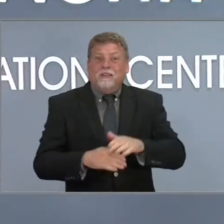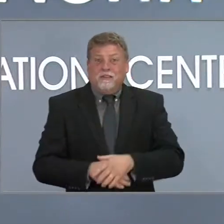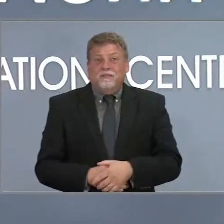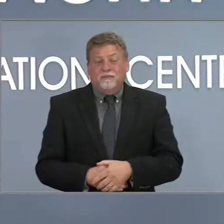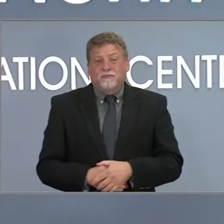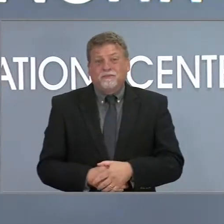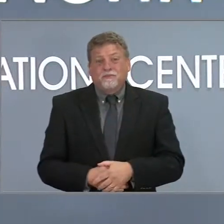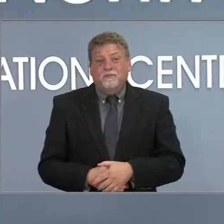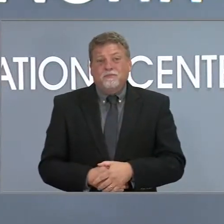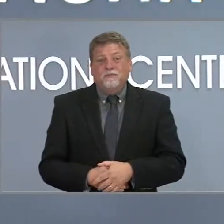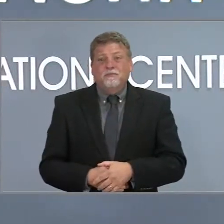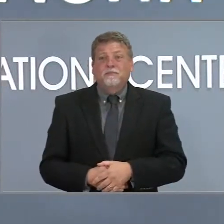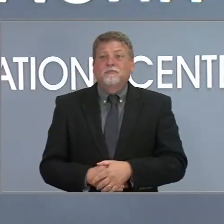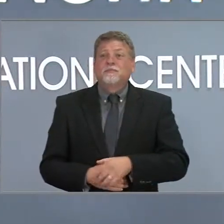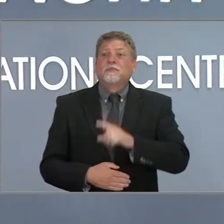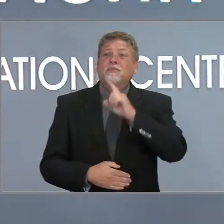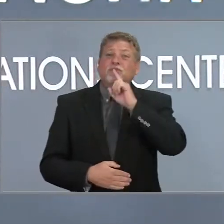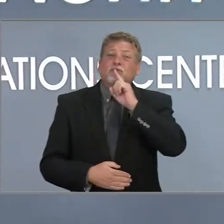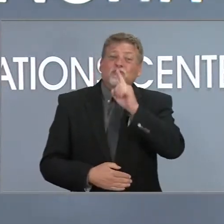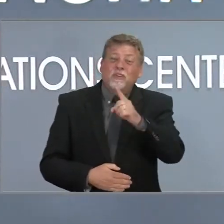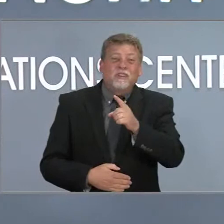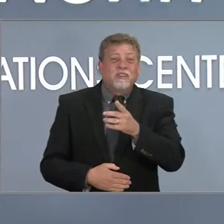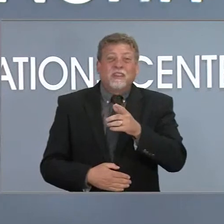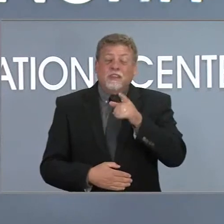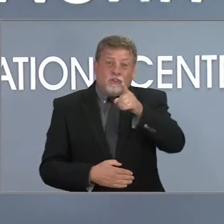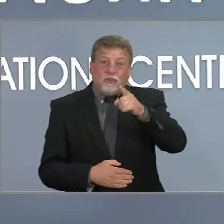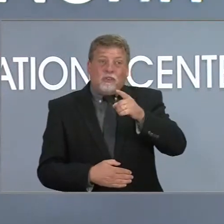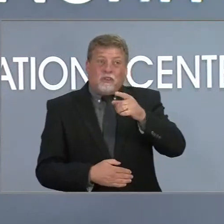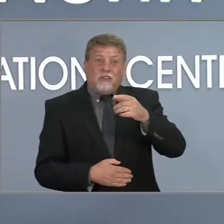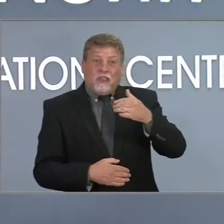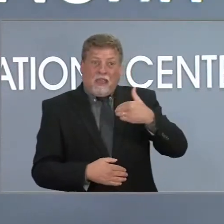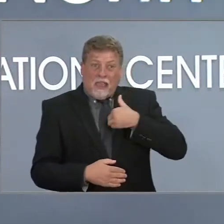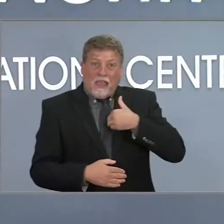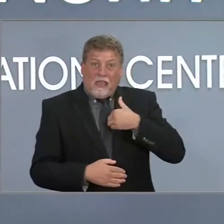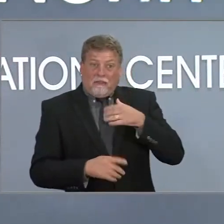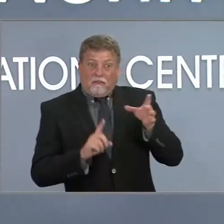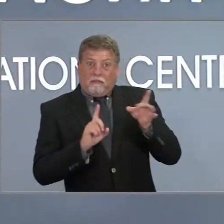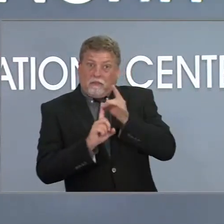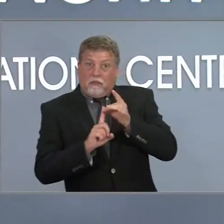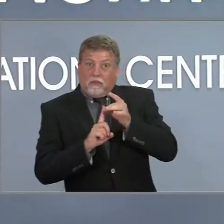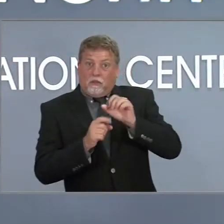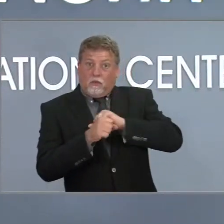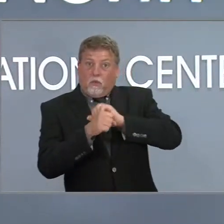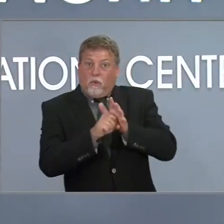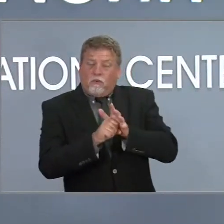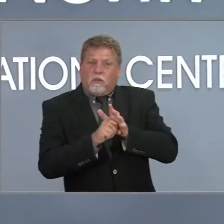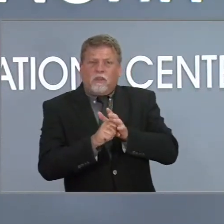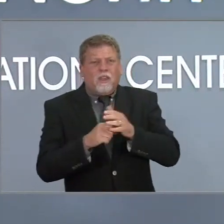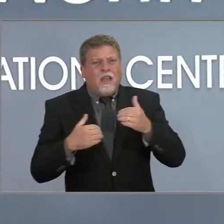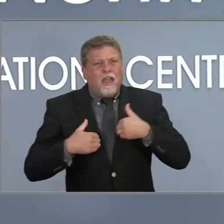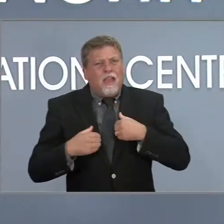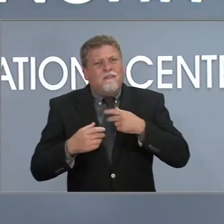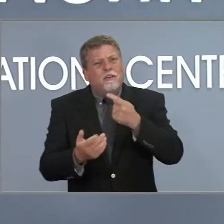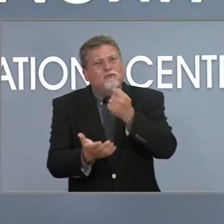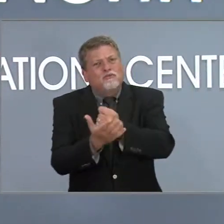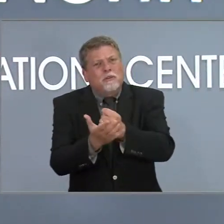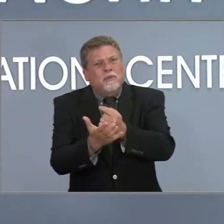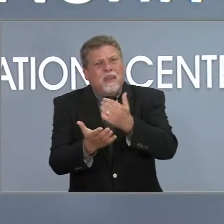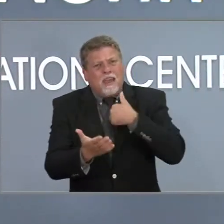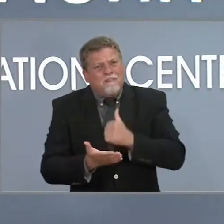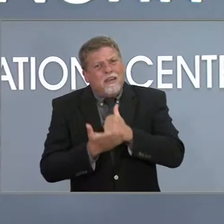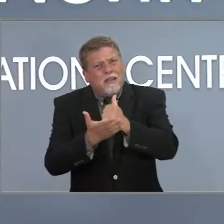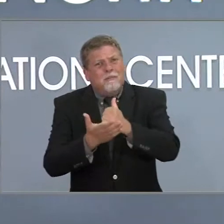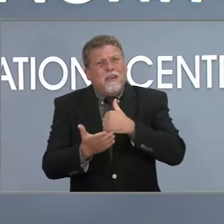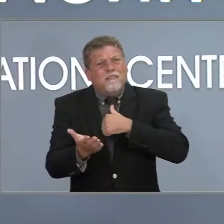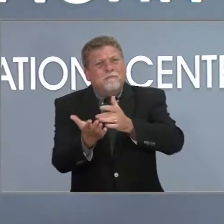COVID-19, effective treatment is also available if you do get infected. If you test positive and